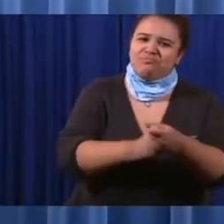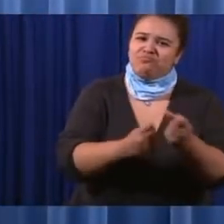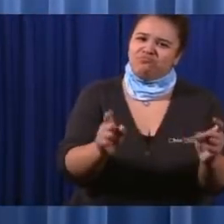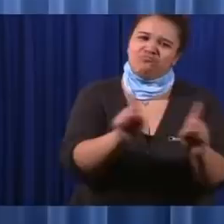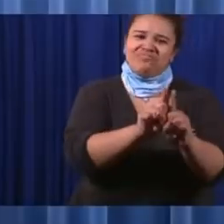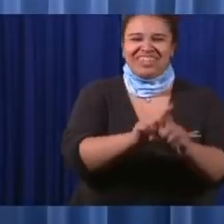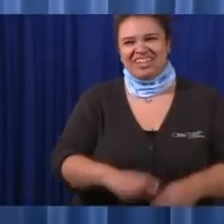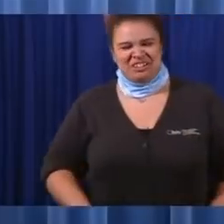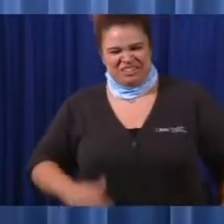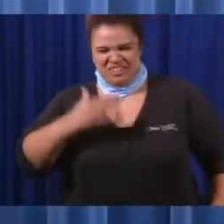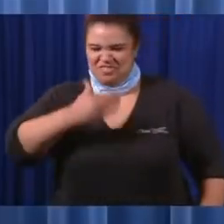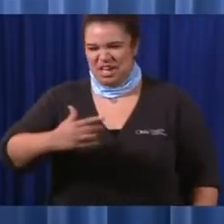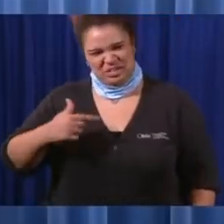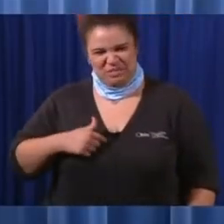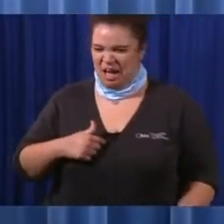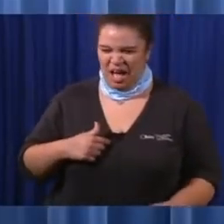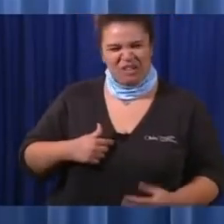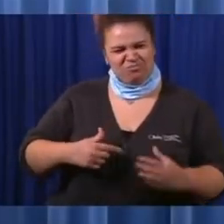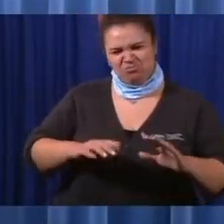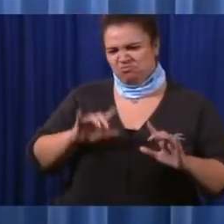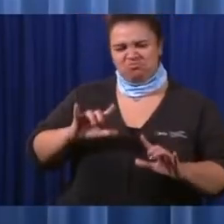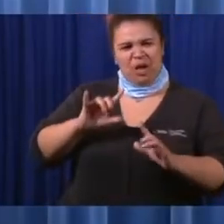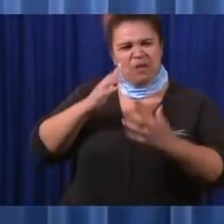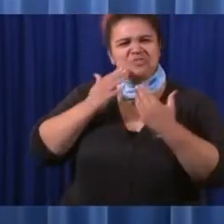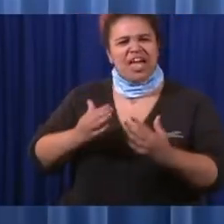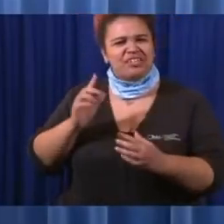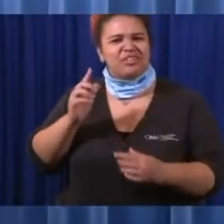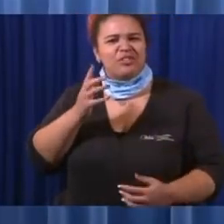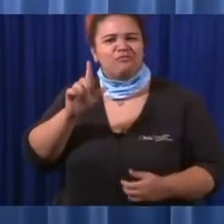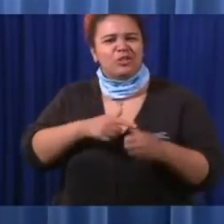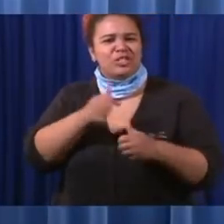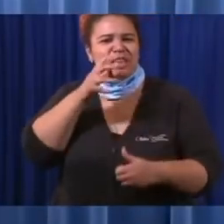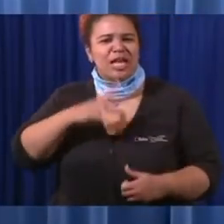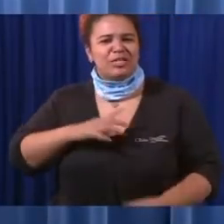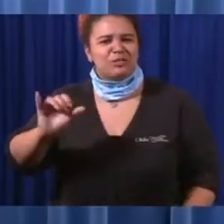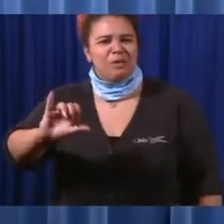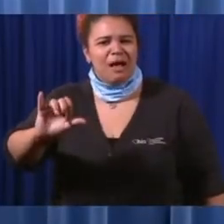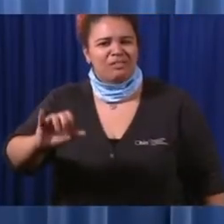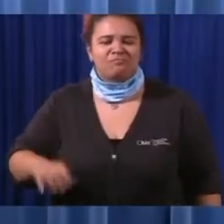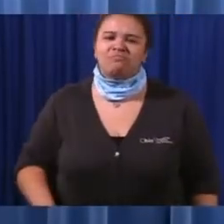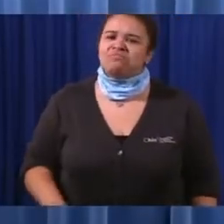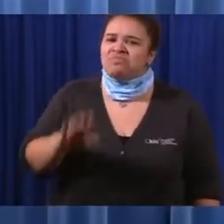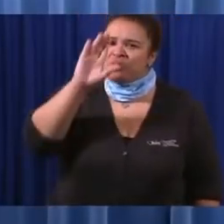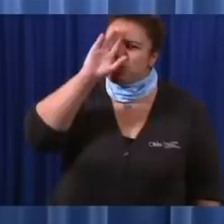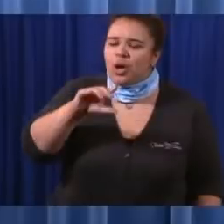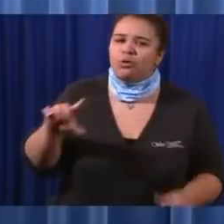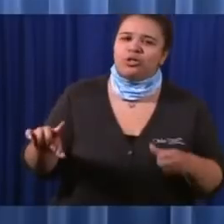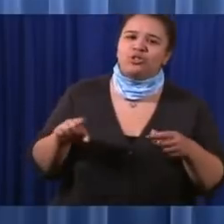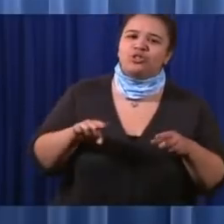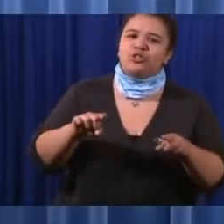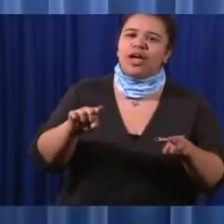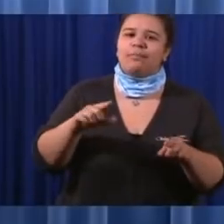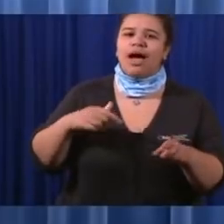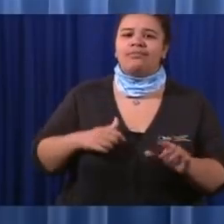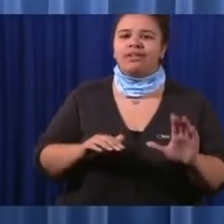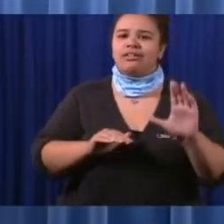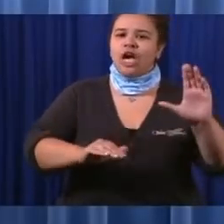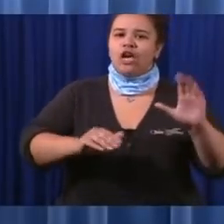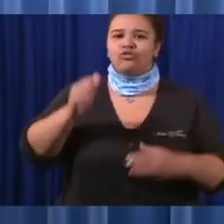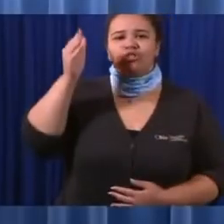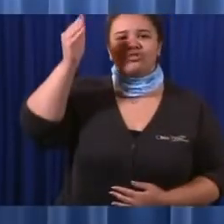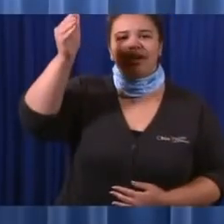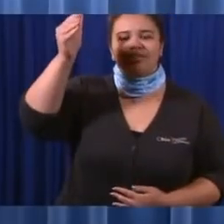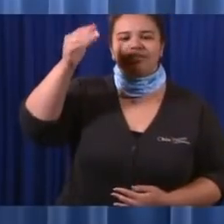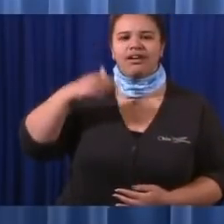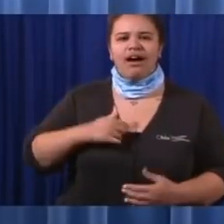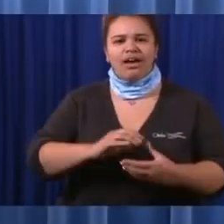as well. In my inaugural address as governor, I talked about the lasting lessons I learned from both my